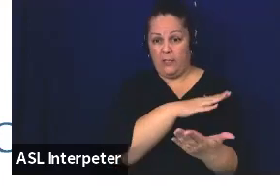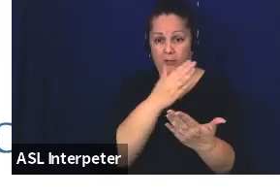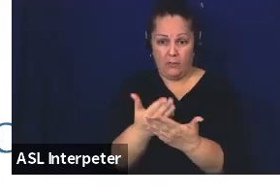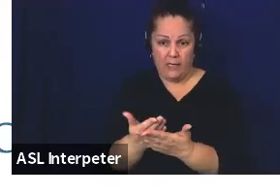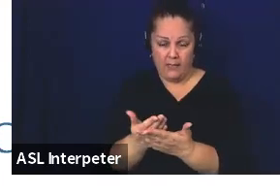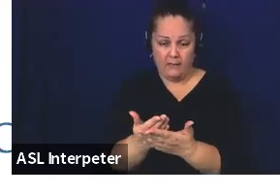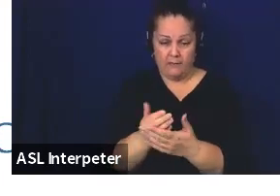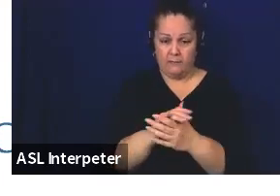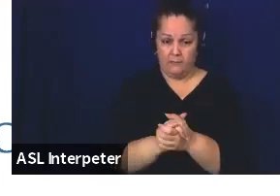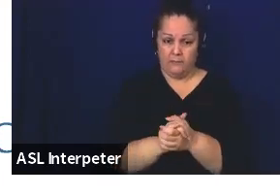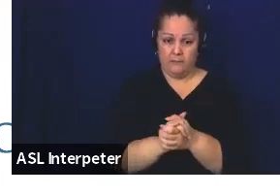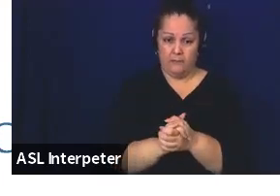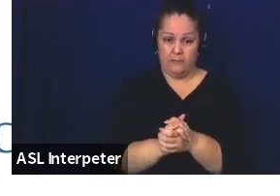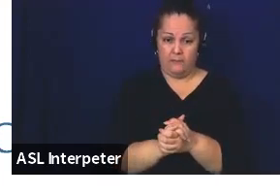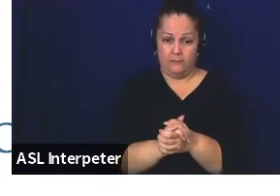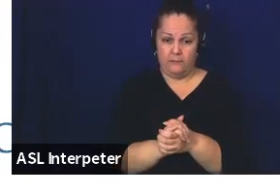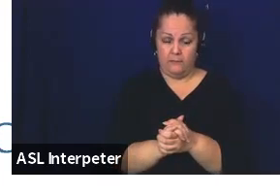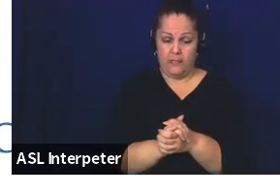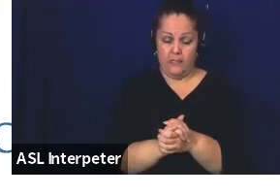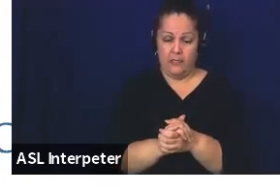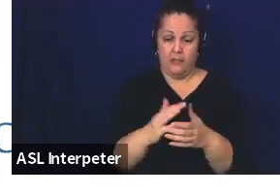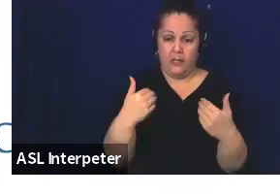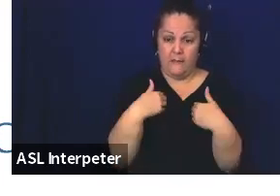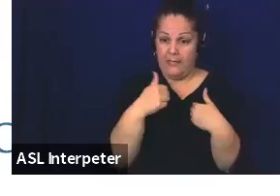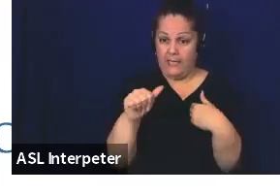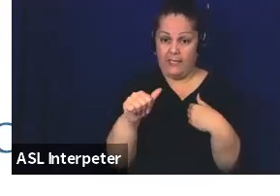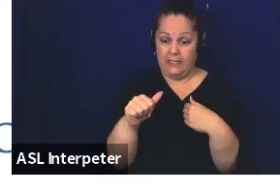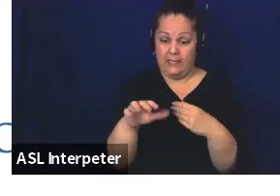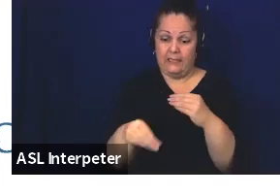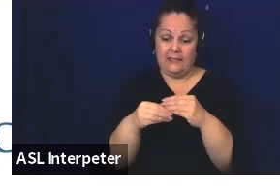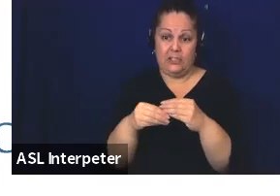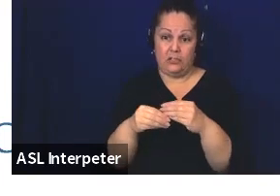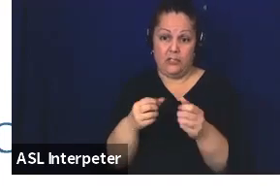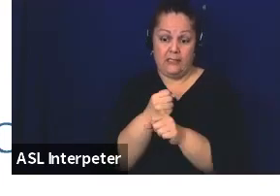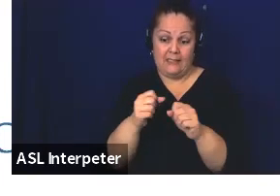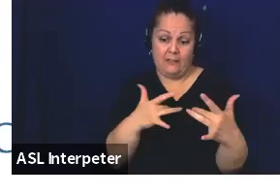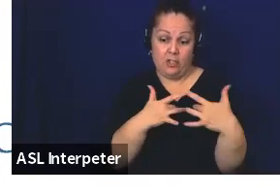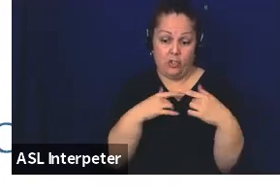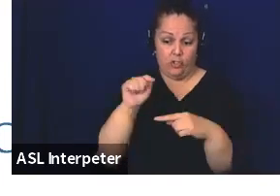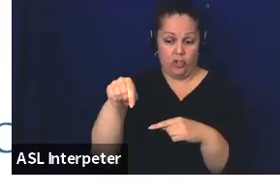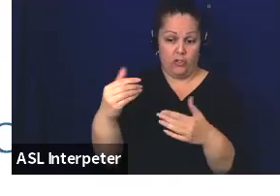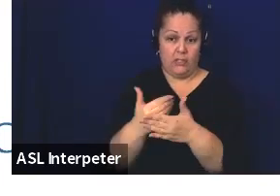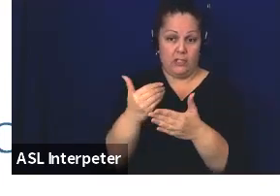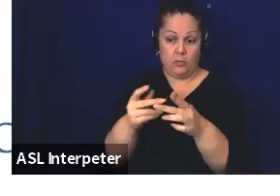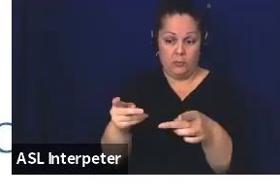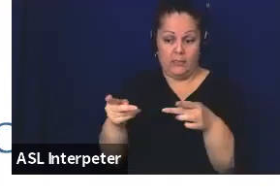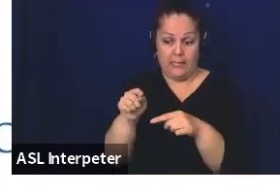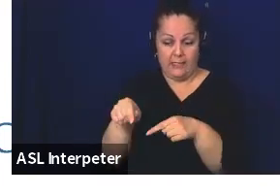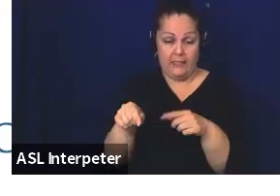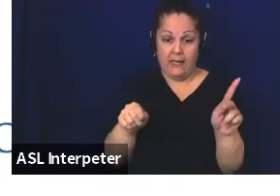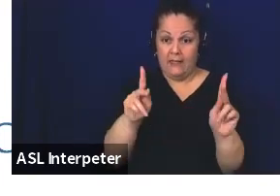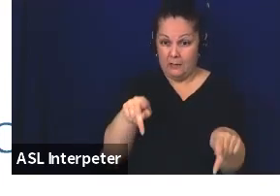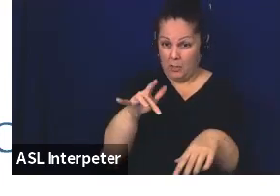are there any additional safety concerns in this new place? And has this individual gone